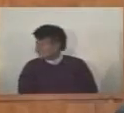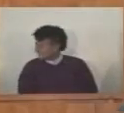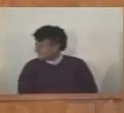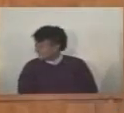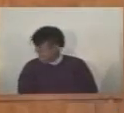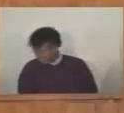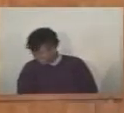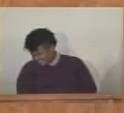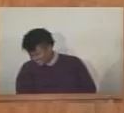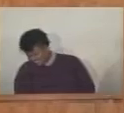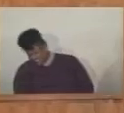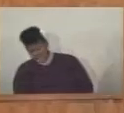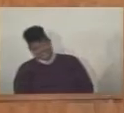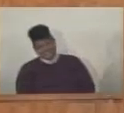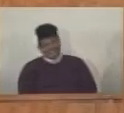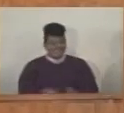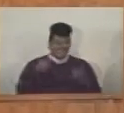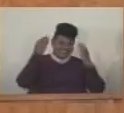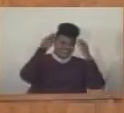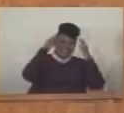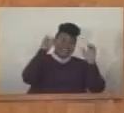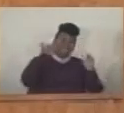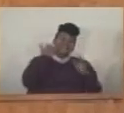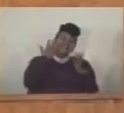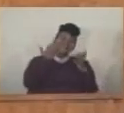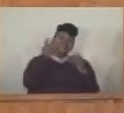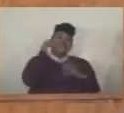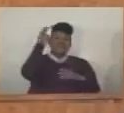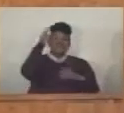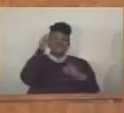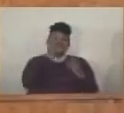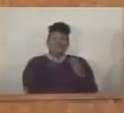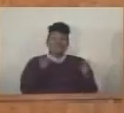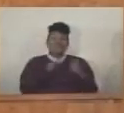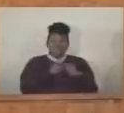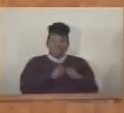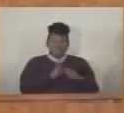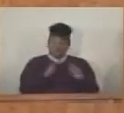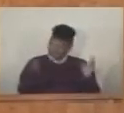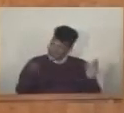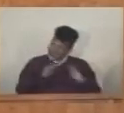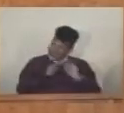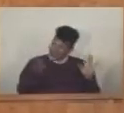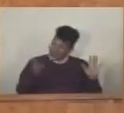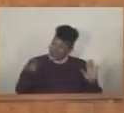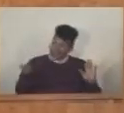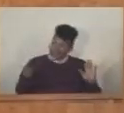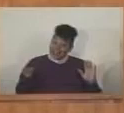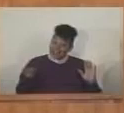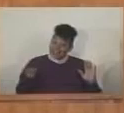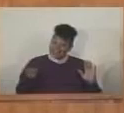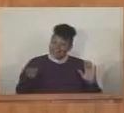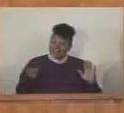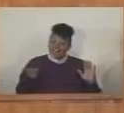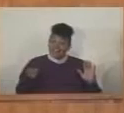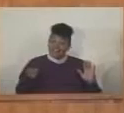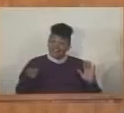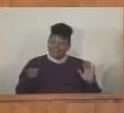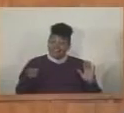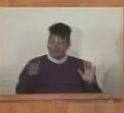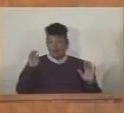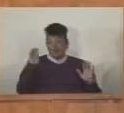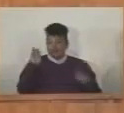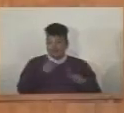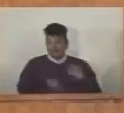Right? I don't know if he was waiting on an uncle or something to solve the problem. But clearly, as Sparrow said, Obia can't